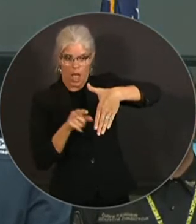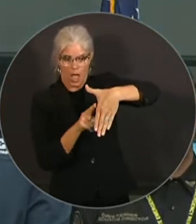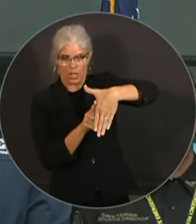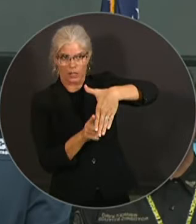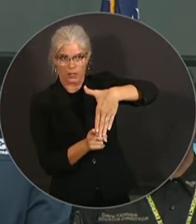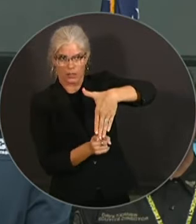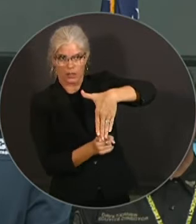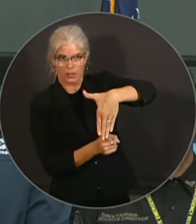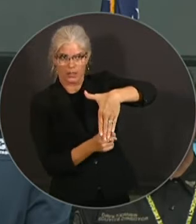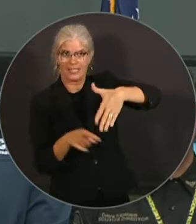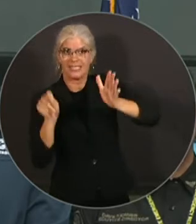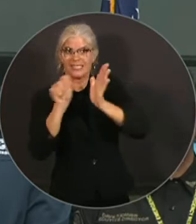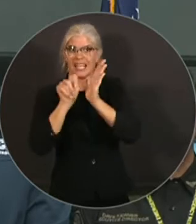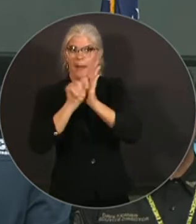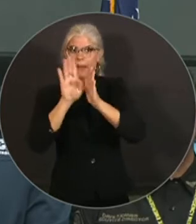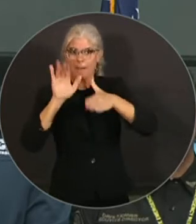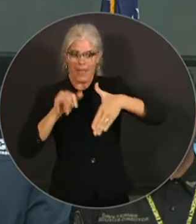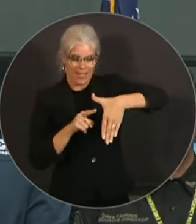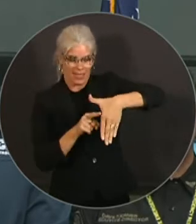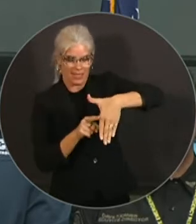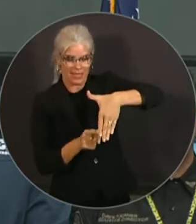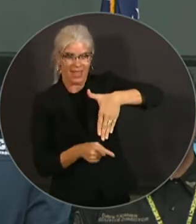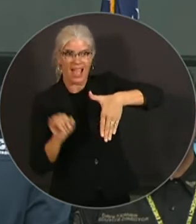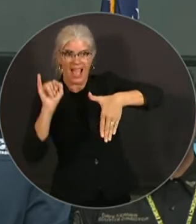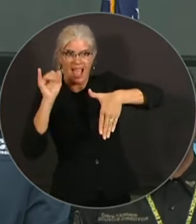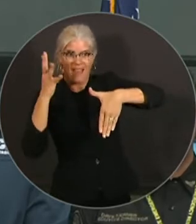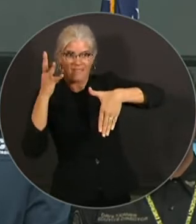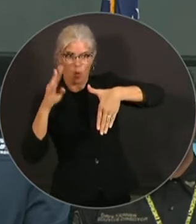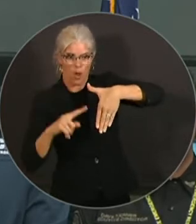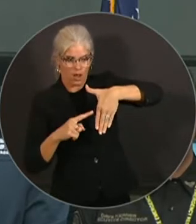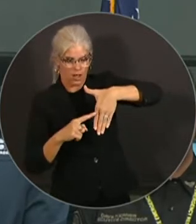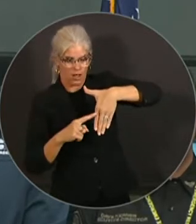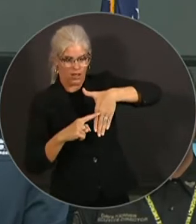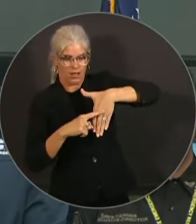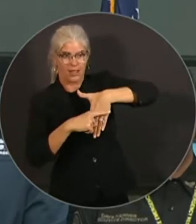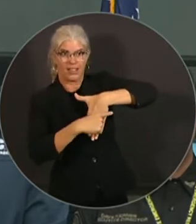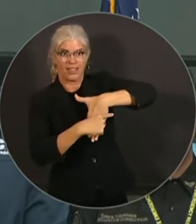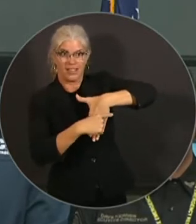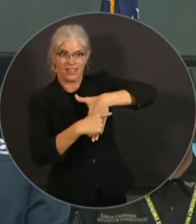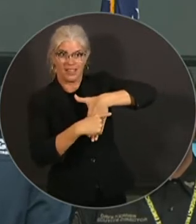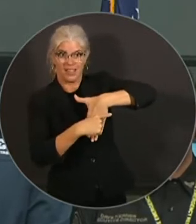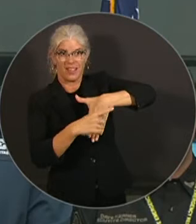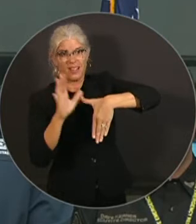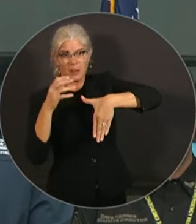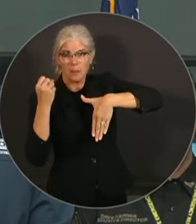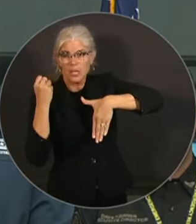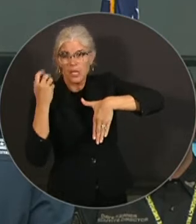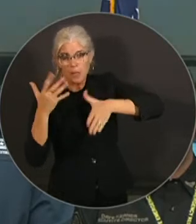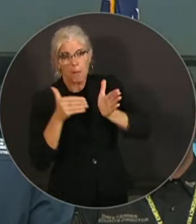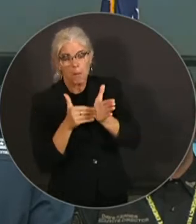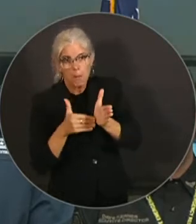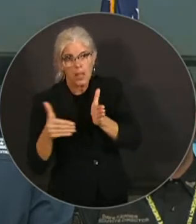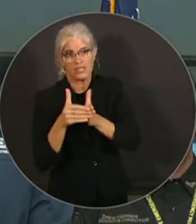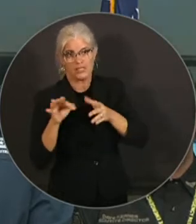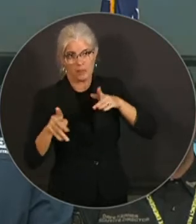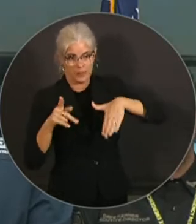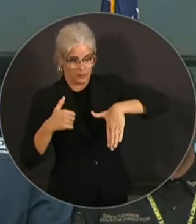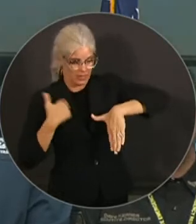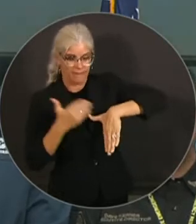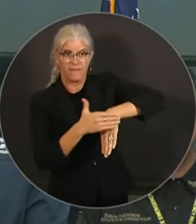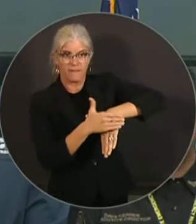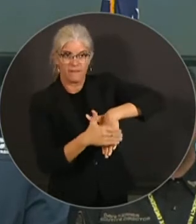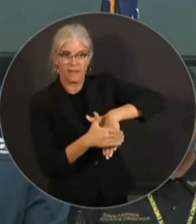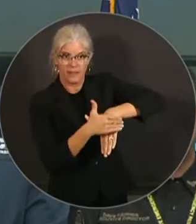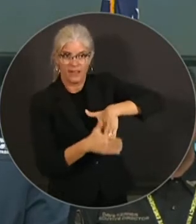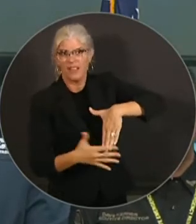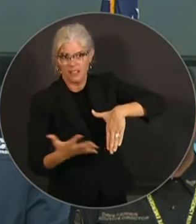out the Atlantic Ocean. I mean, there are millions and millions of people that be in the path of that storm. There's other paths which would have big impacts, but perhaps